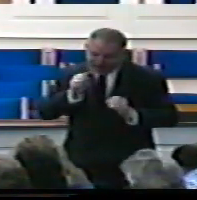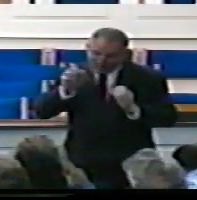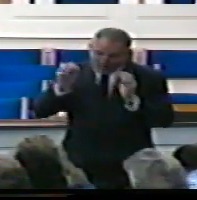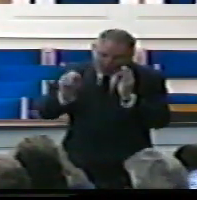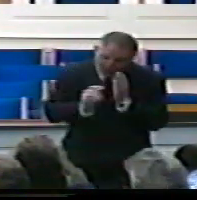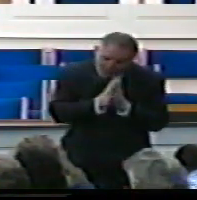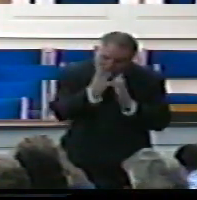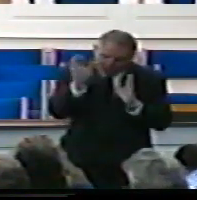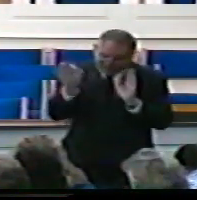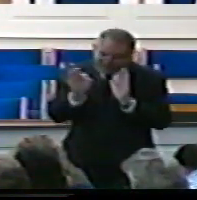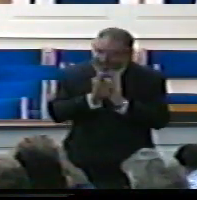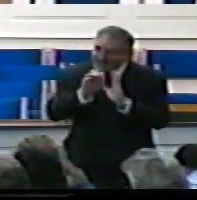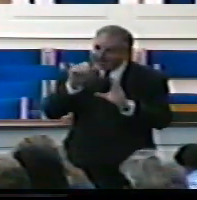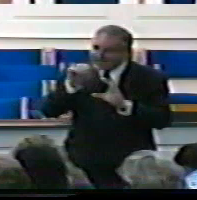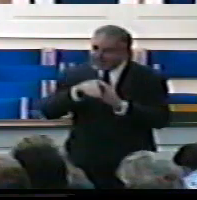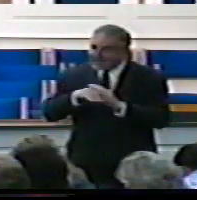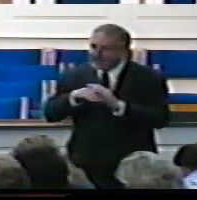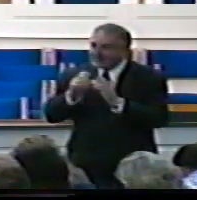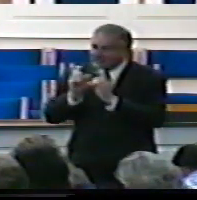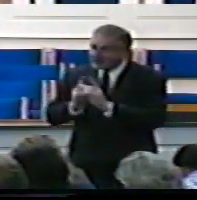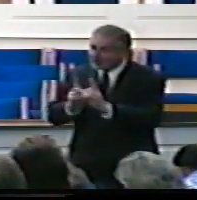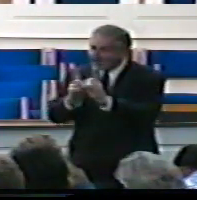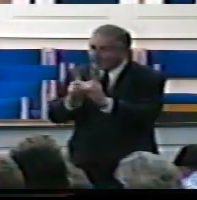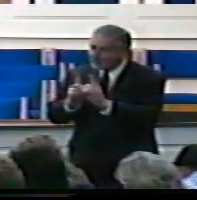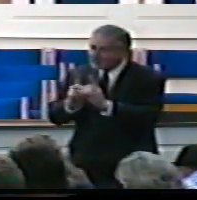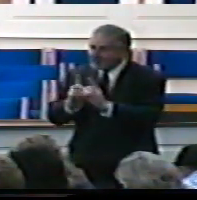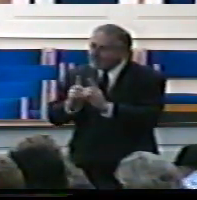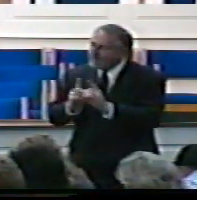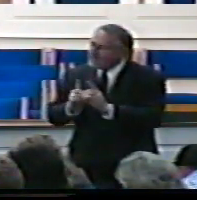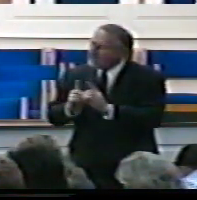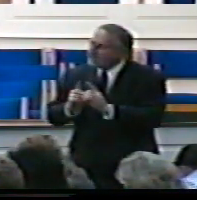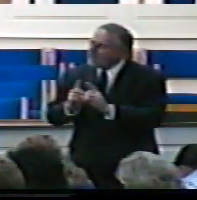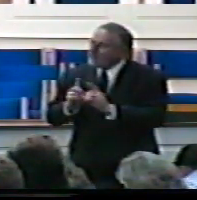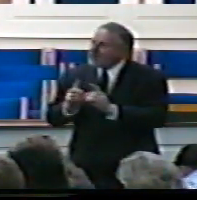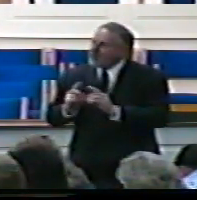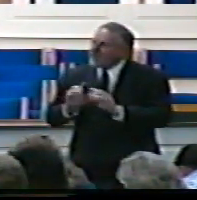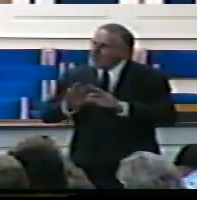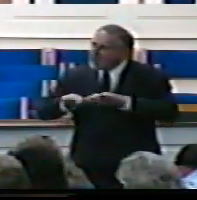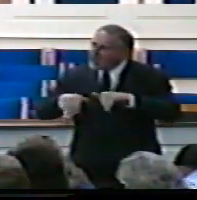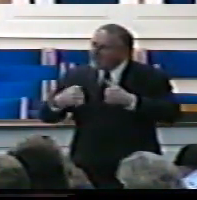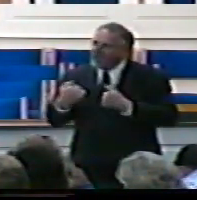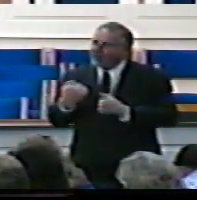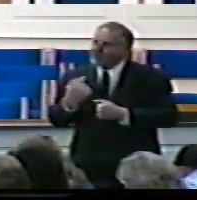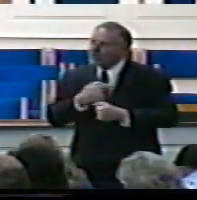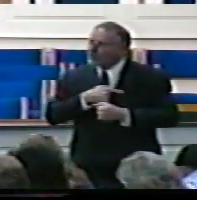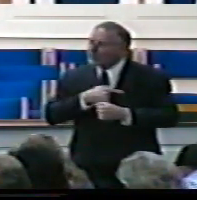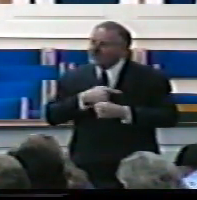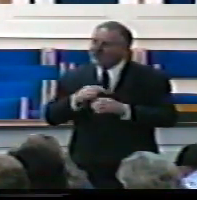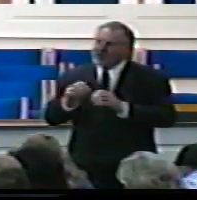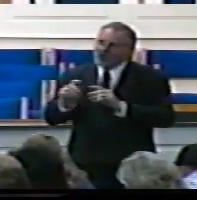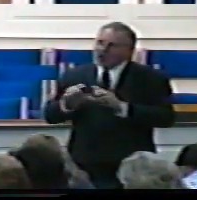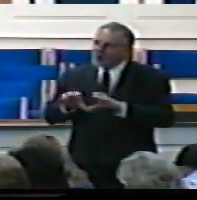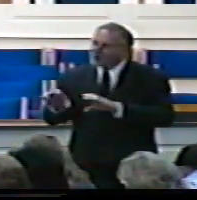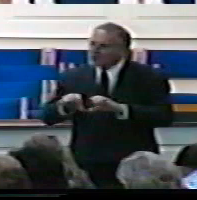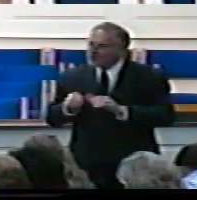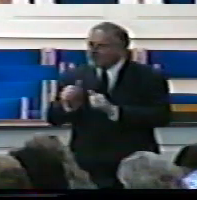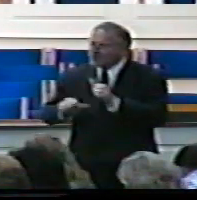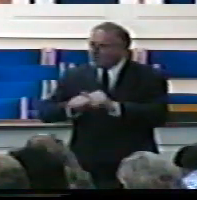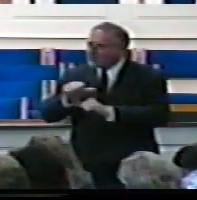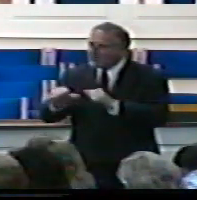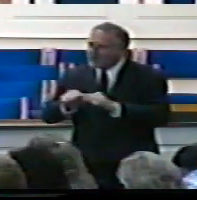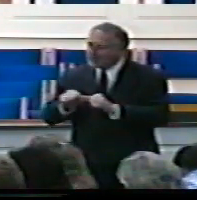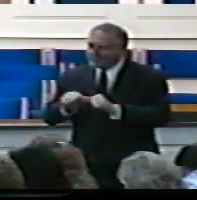God is how we treat him, because God is the Word in flesh. And I glorify him